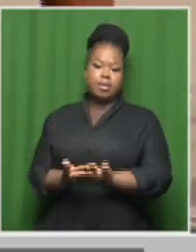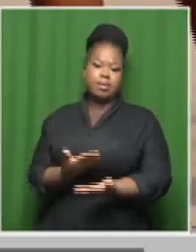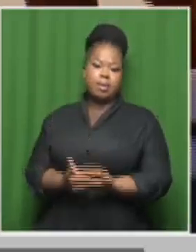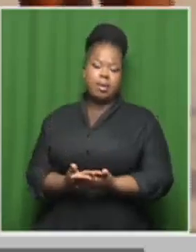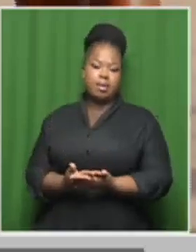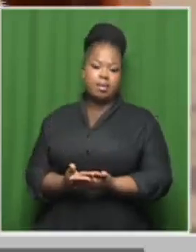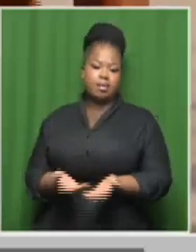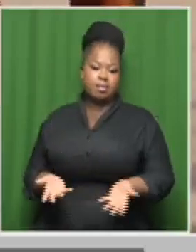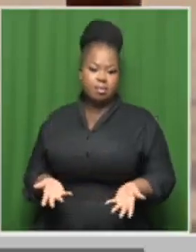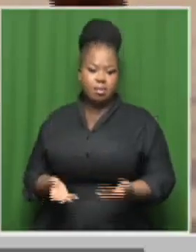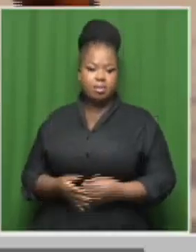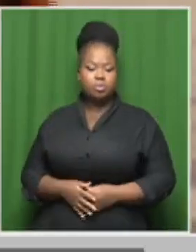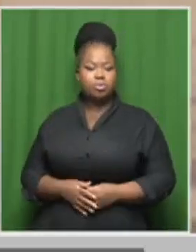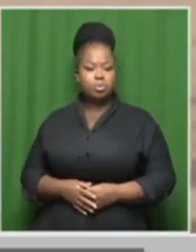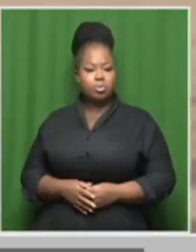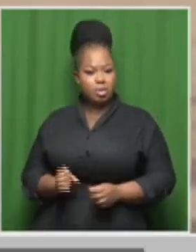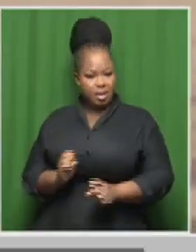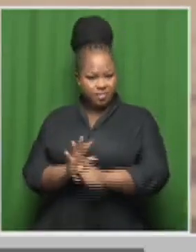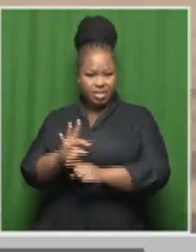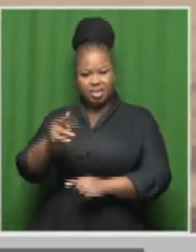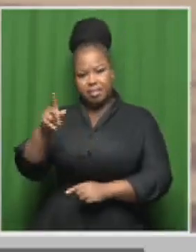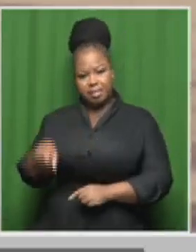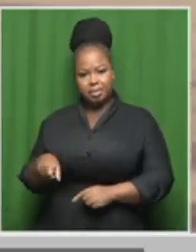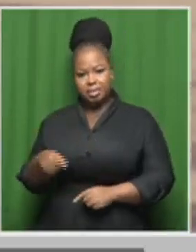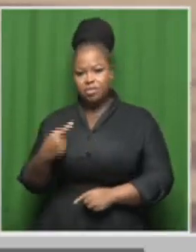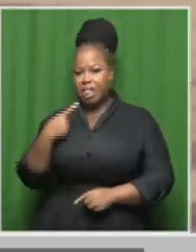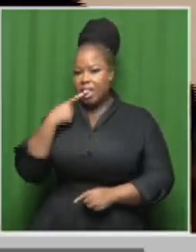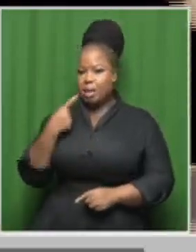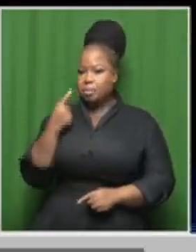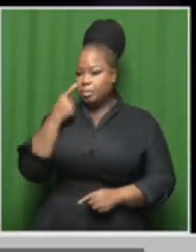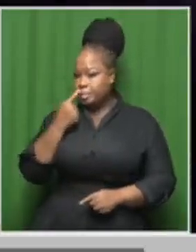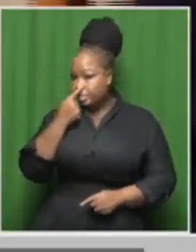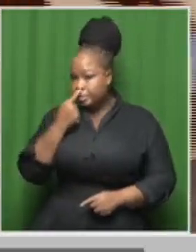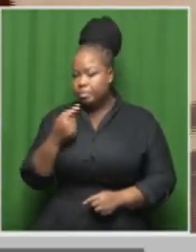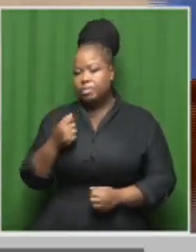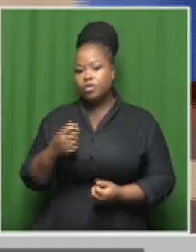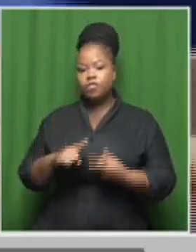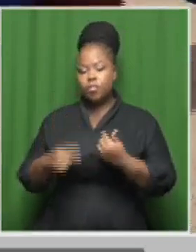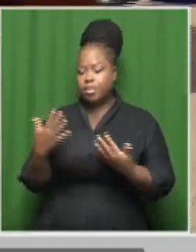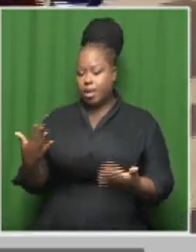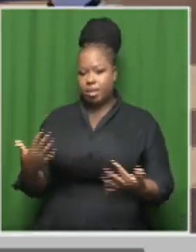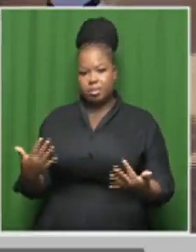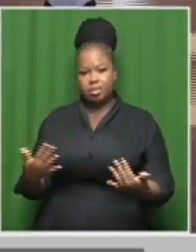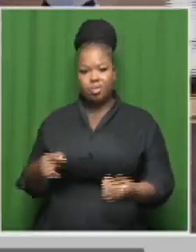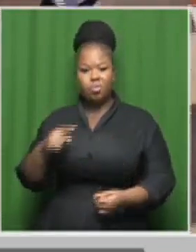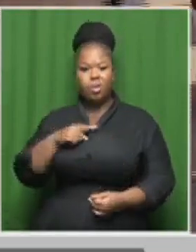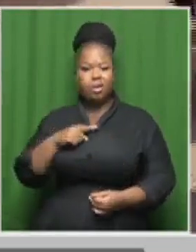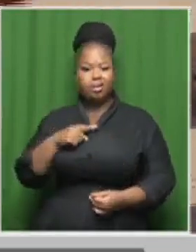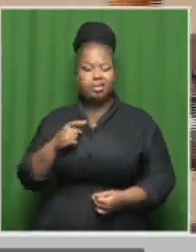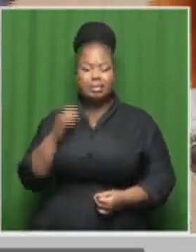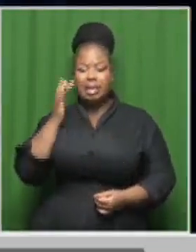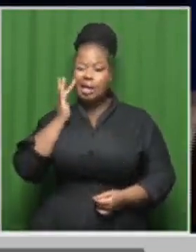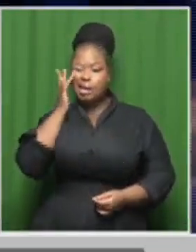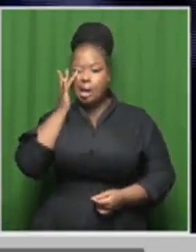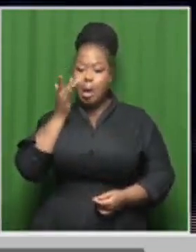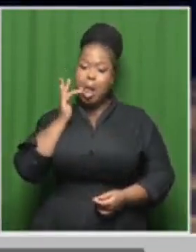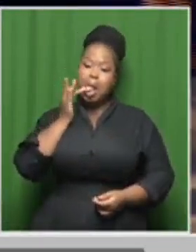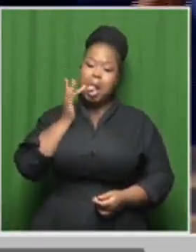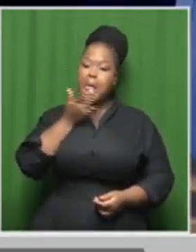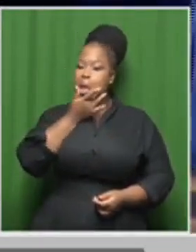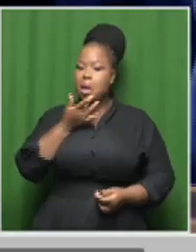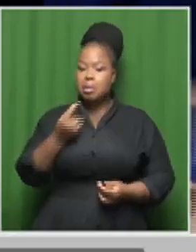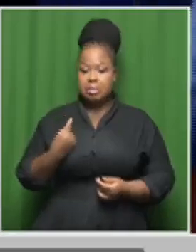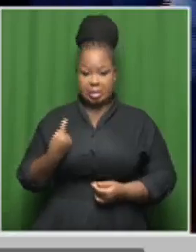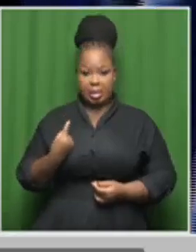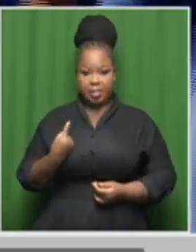droplets come into someone's mouth or nose from the hands. We know we do touch our faces a lot with our hands,